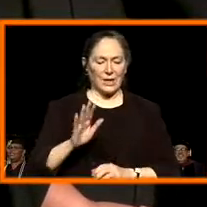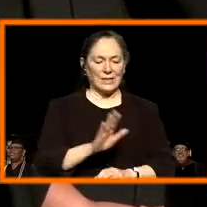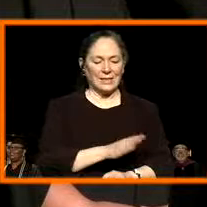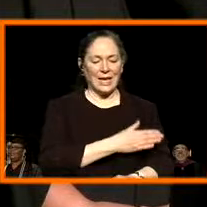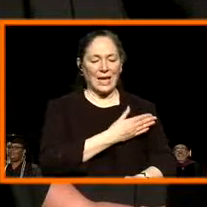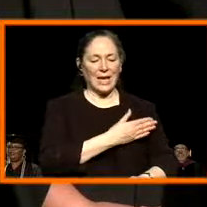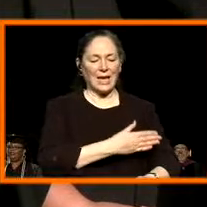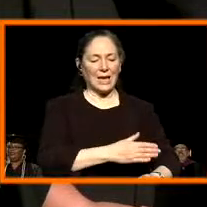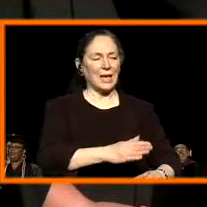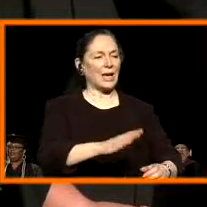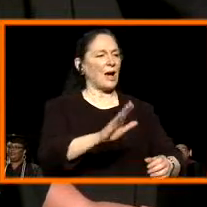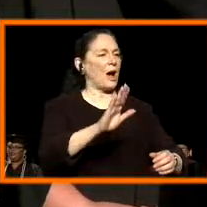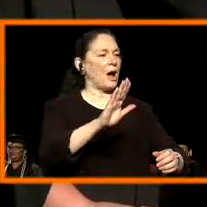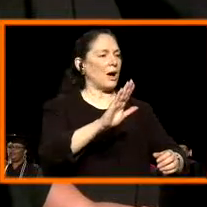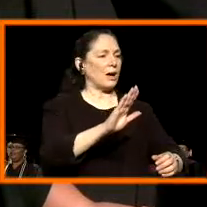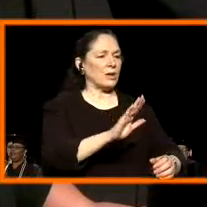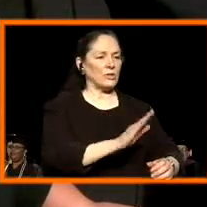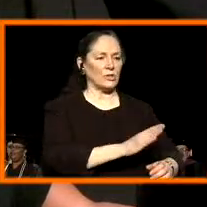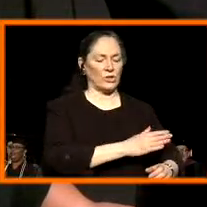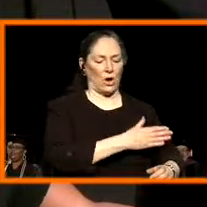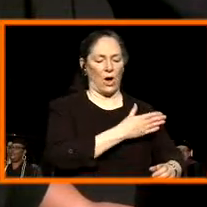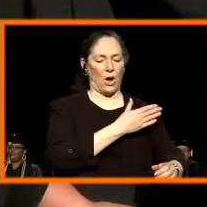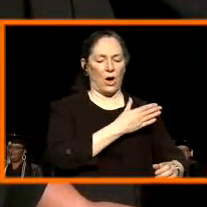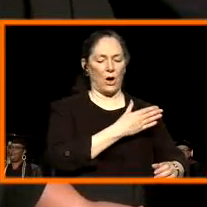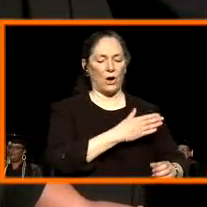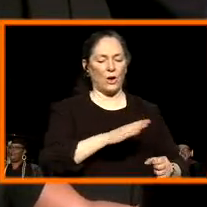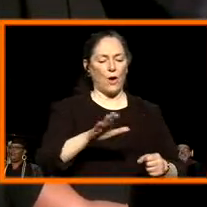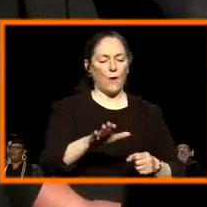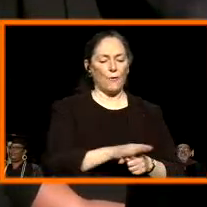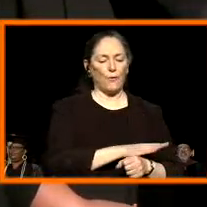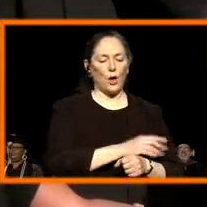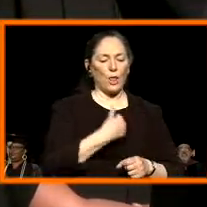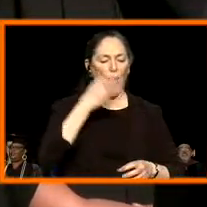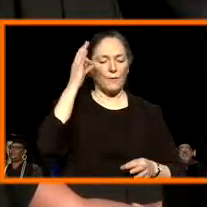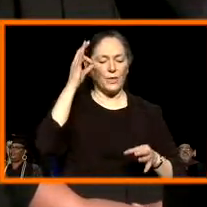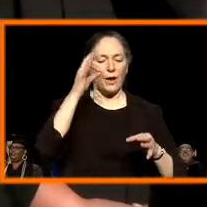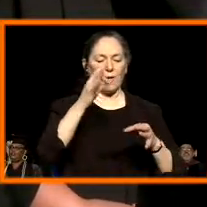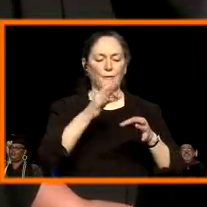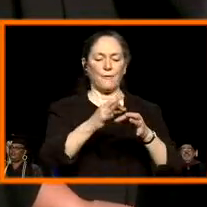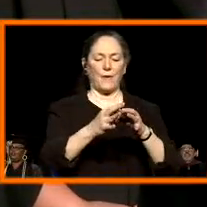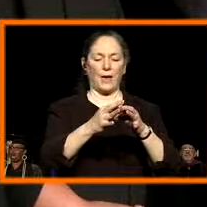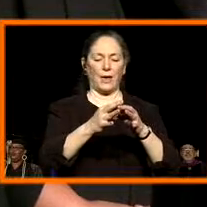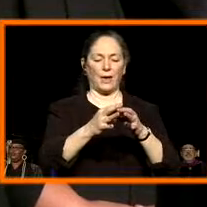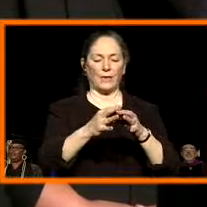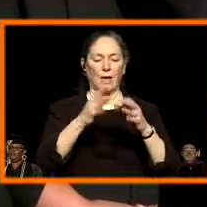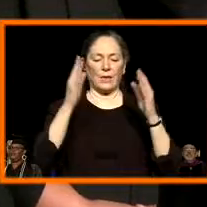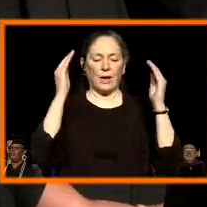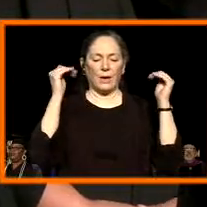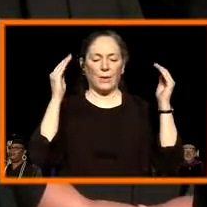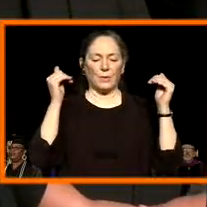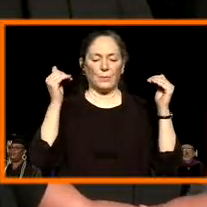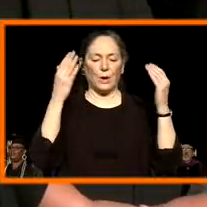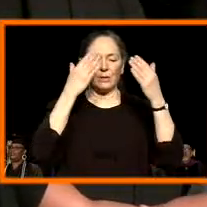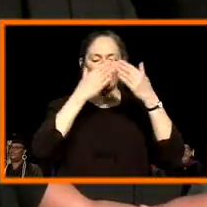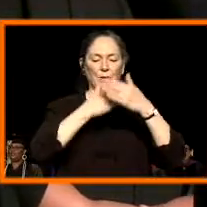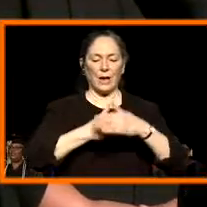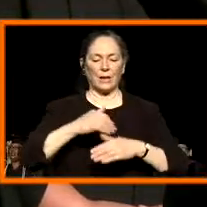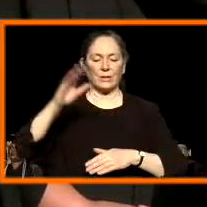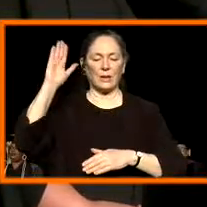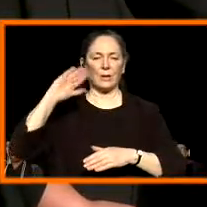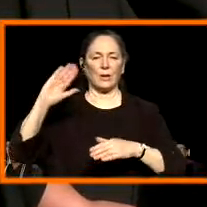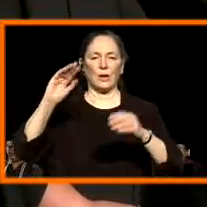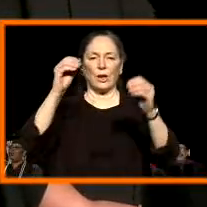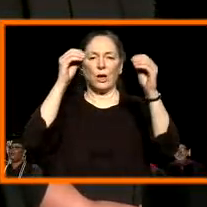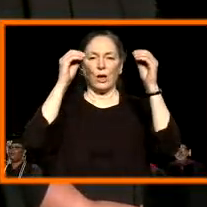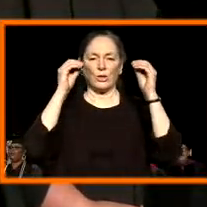sea. Sing a song full of the hope that the present